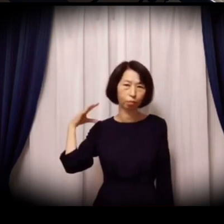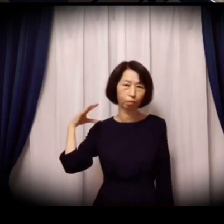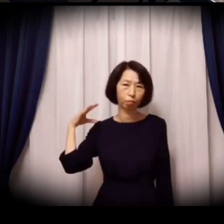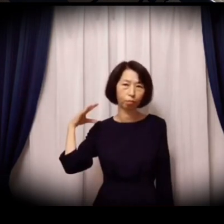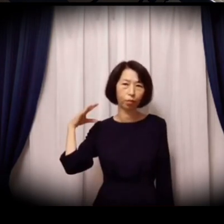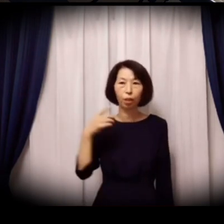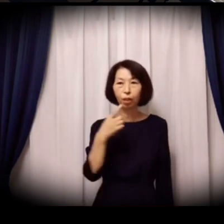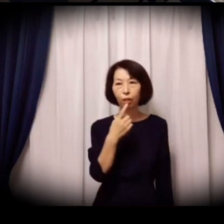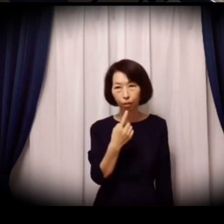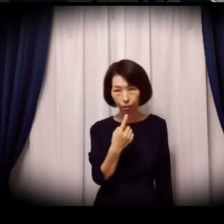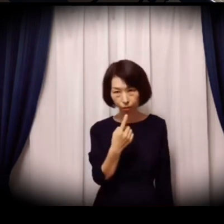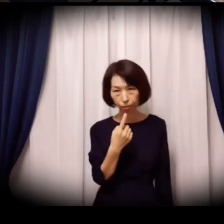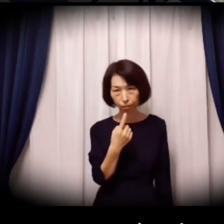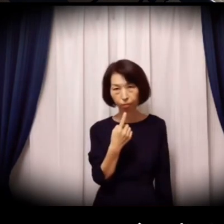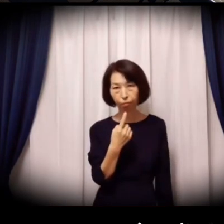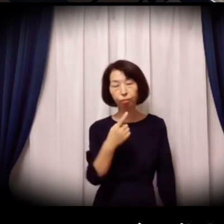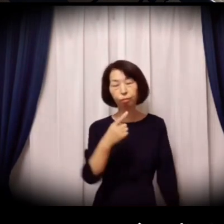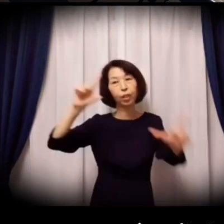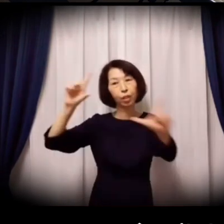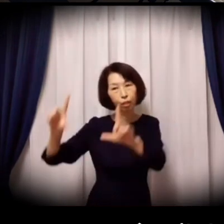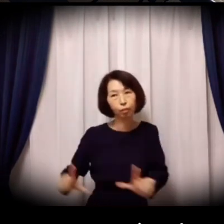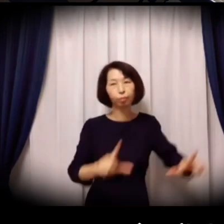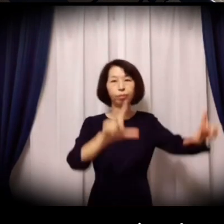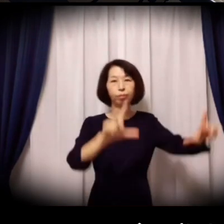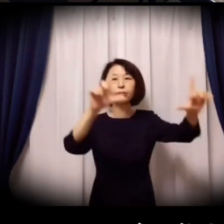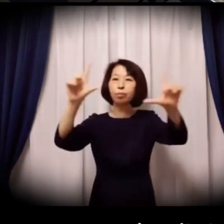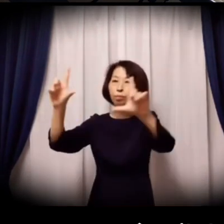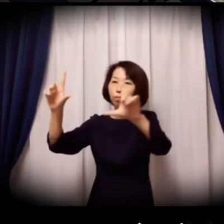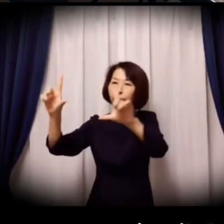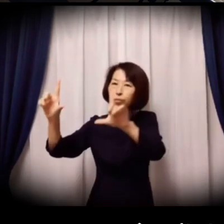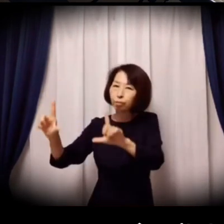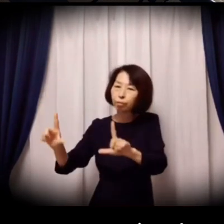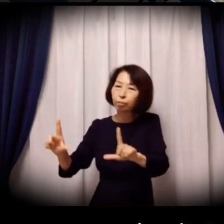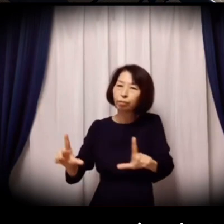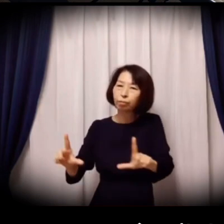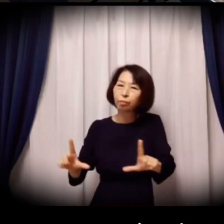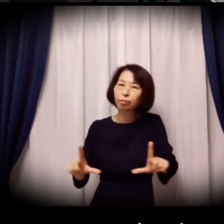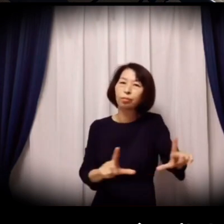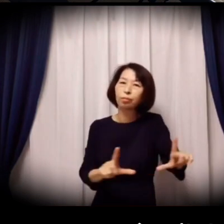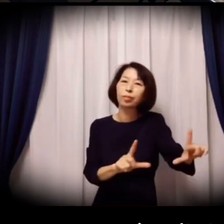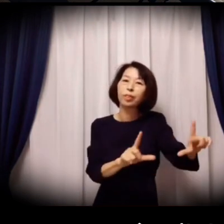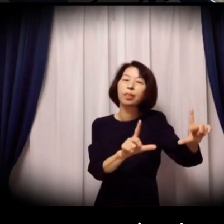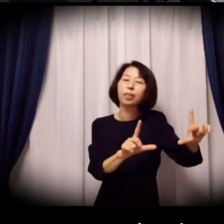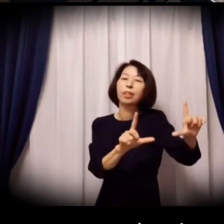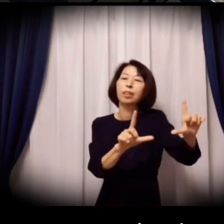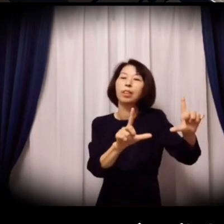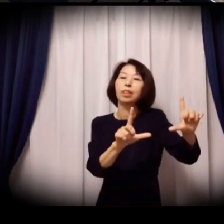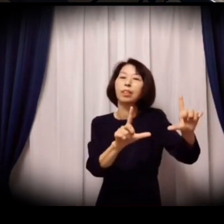something's great In living everyday